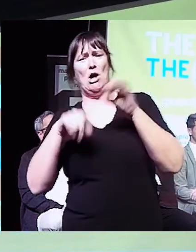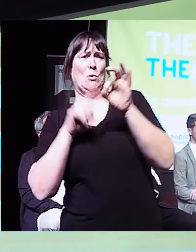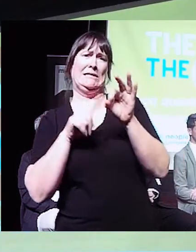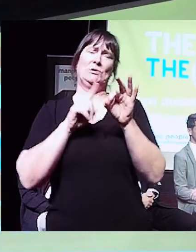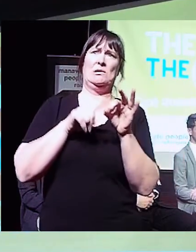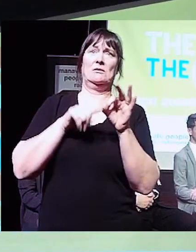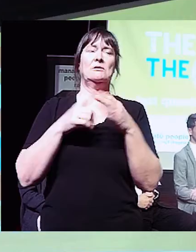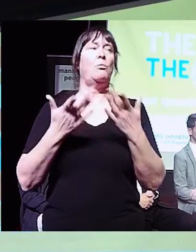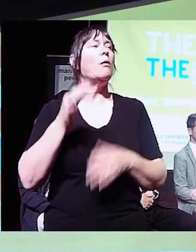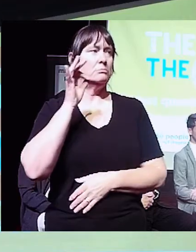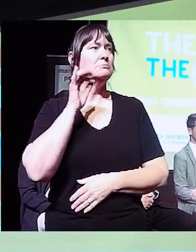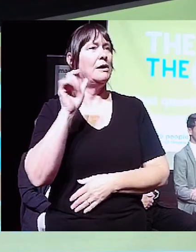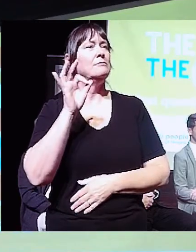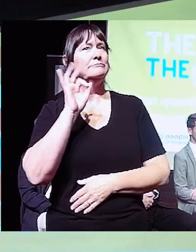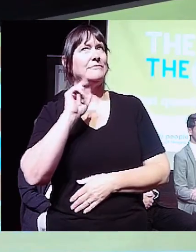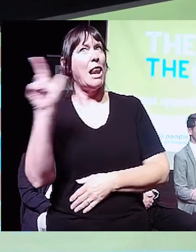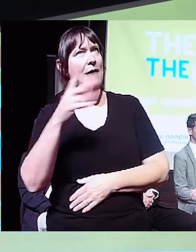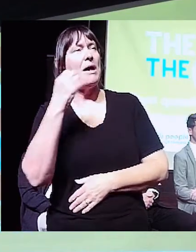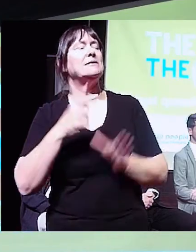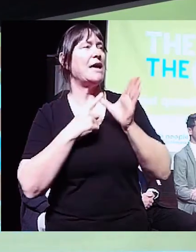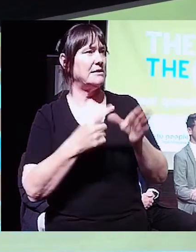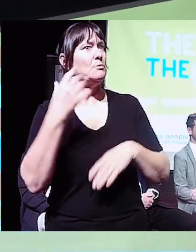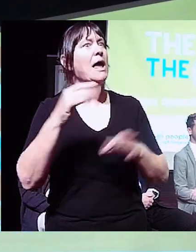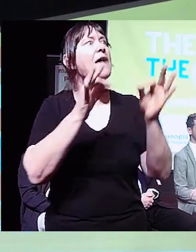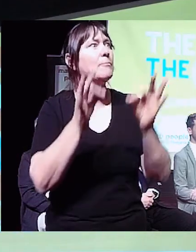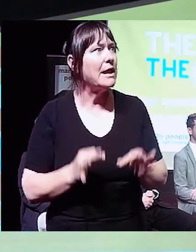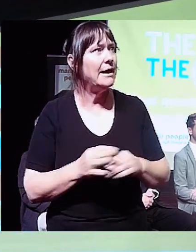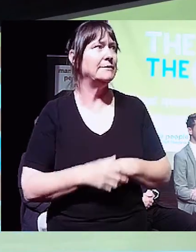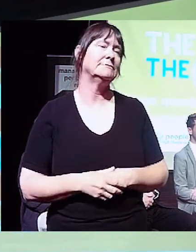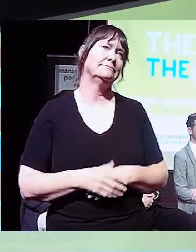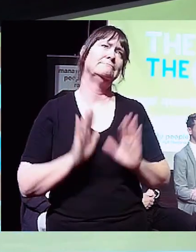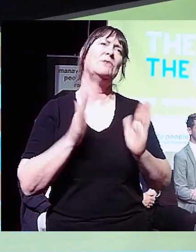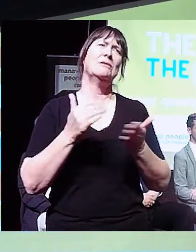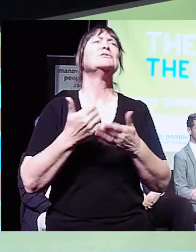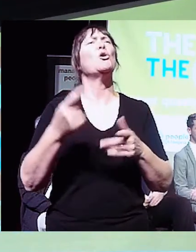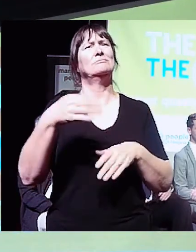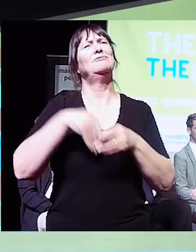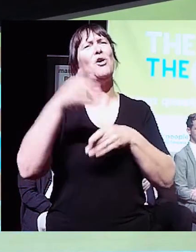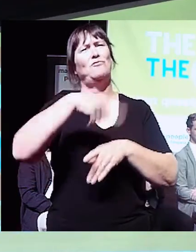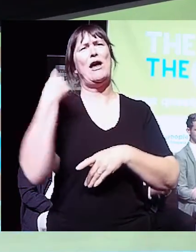well, Labor actually has the answers. We've got a plan and we're waiting for your support. Party vote, Labor.